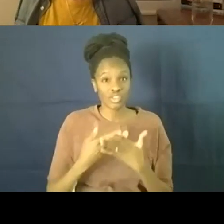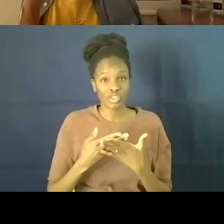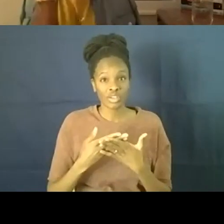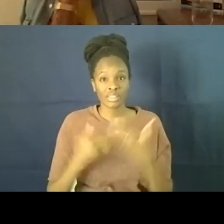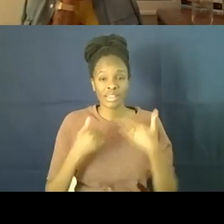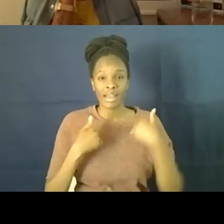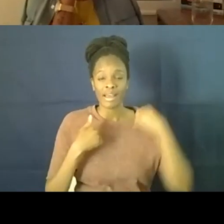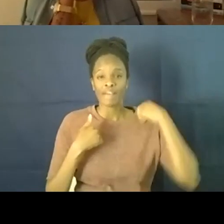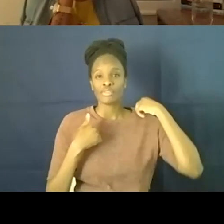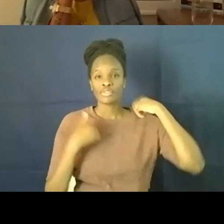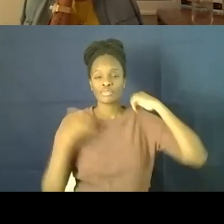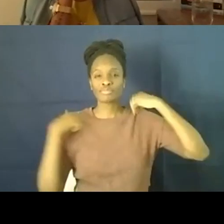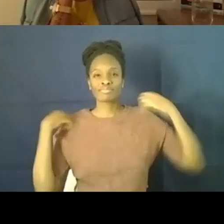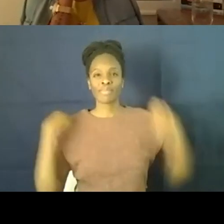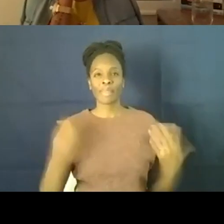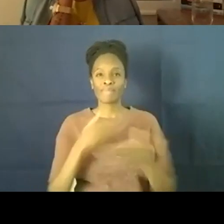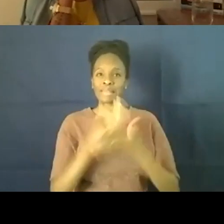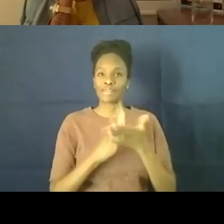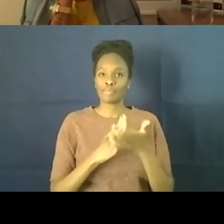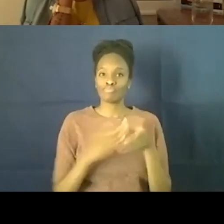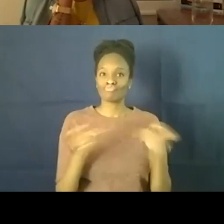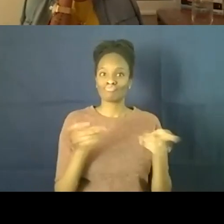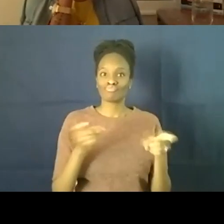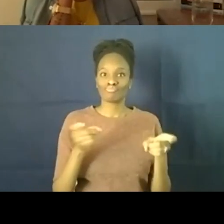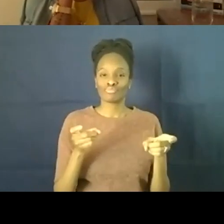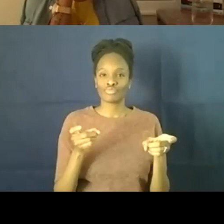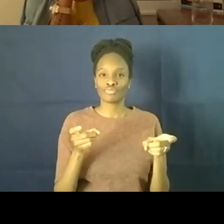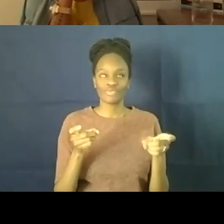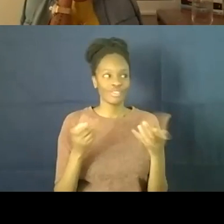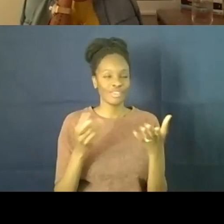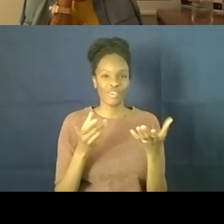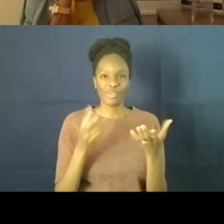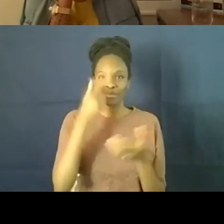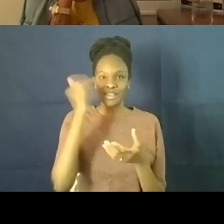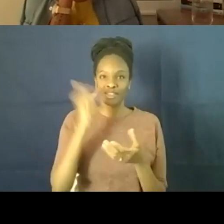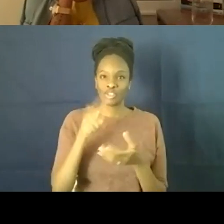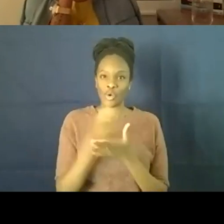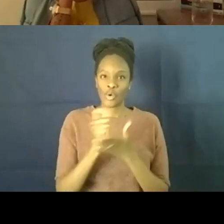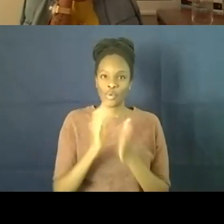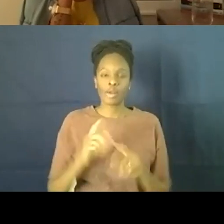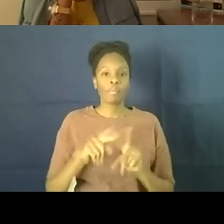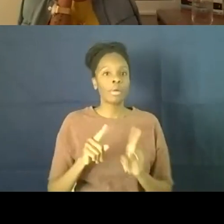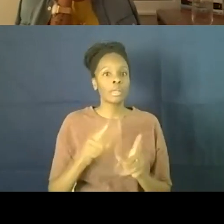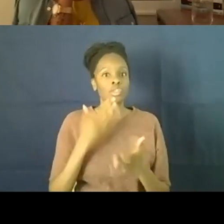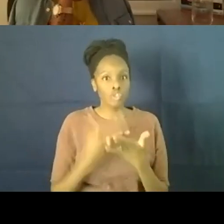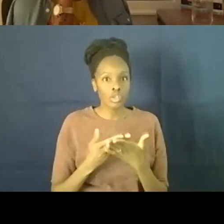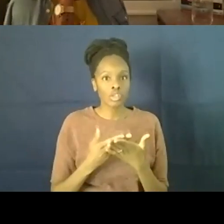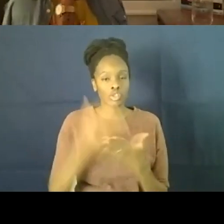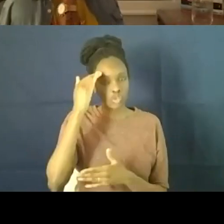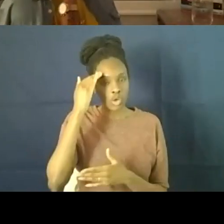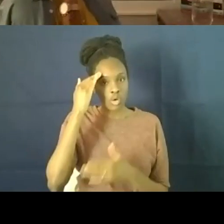to sort of, you know, like, be a writer, but it's also good to have somebody who knows what their show